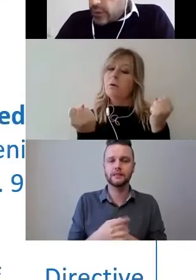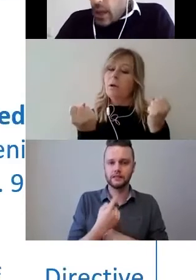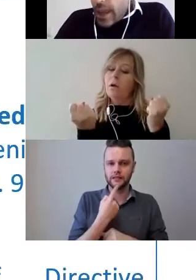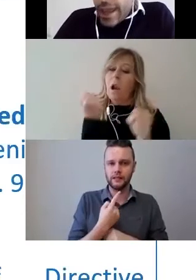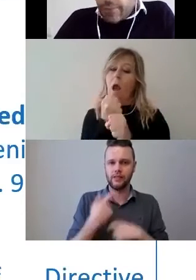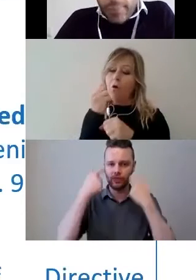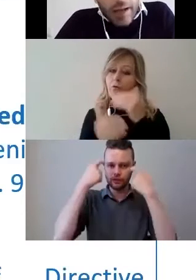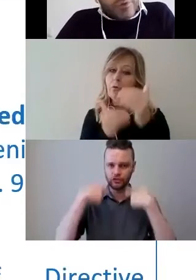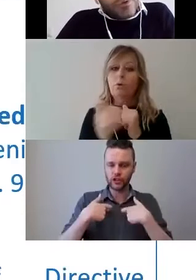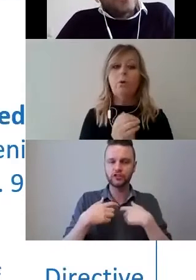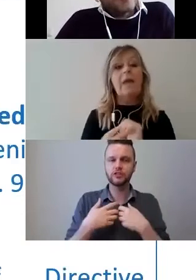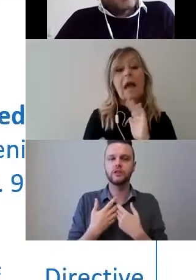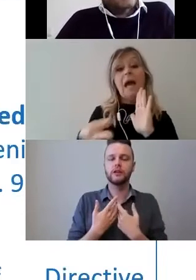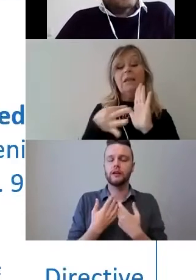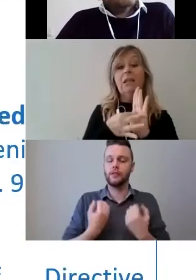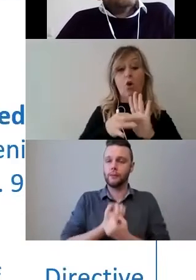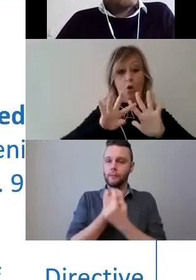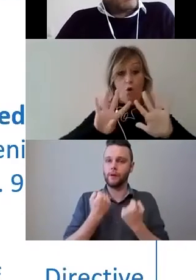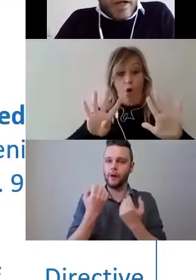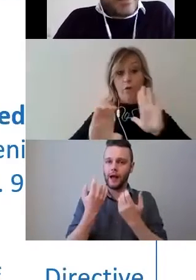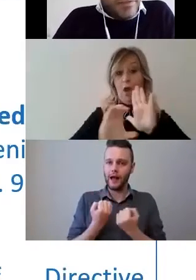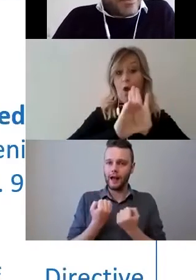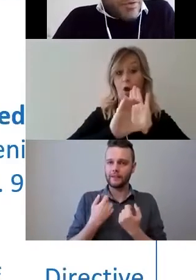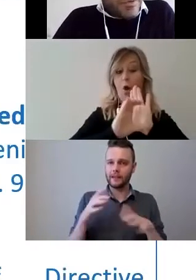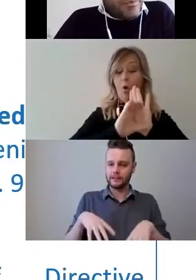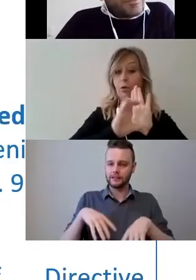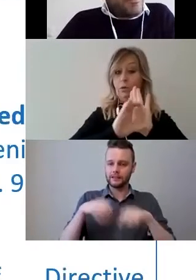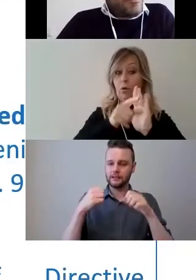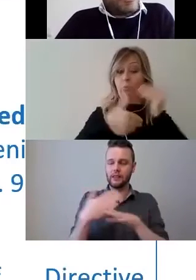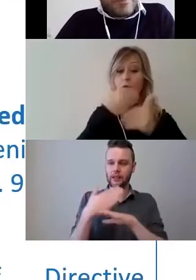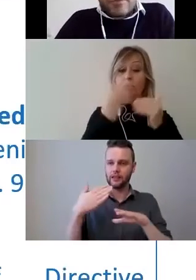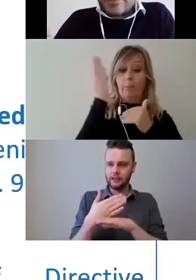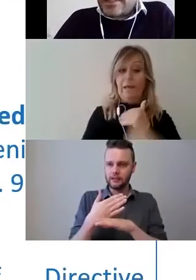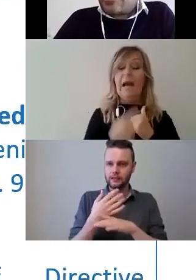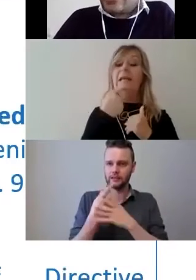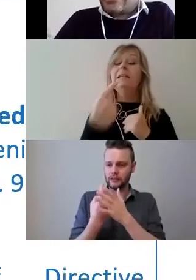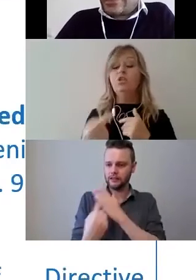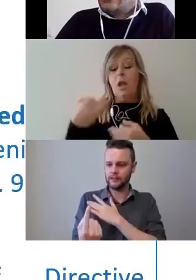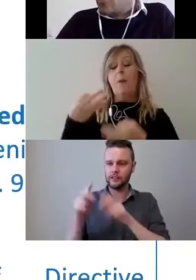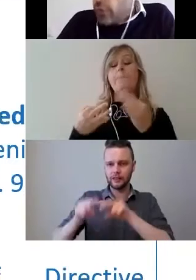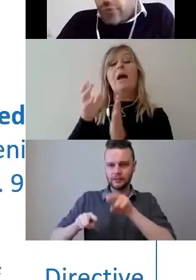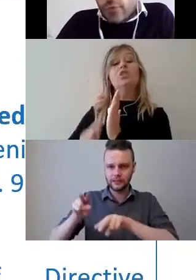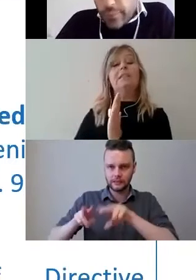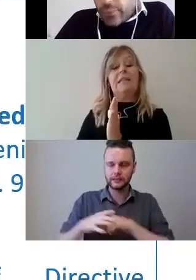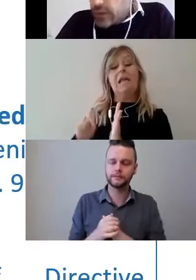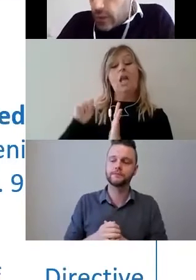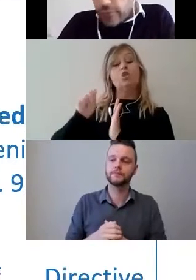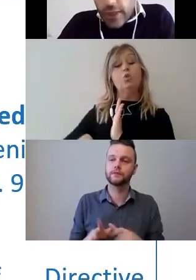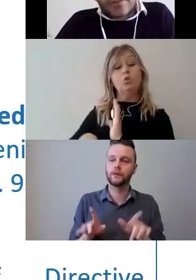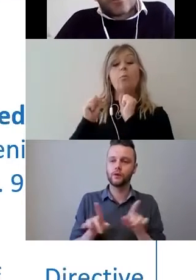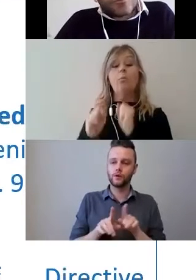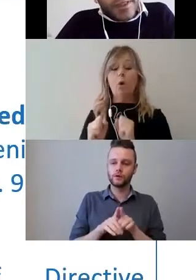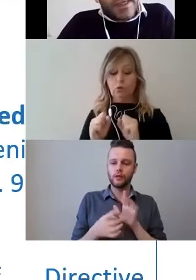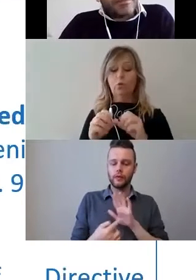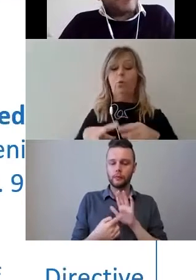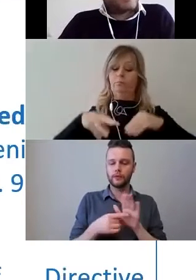prosecutors have the power to start the action of individual assessment, and also the importance of the